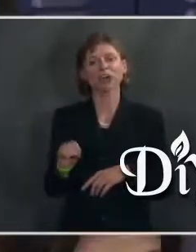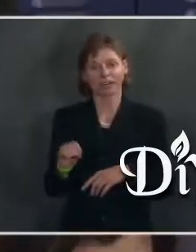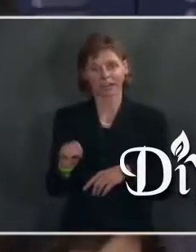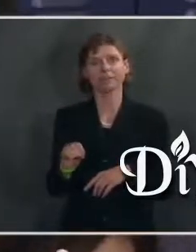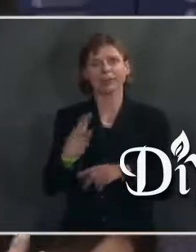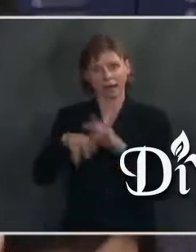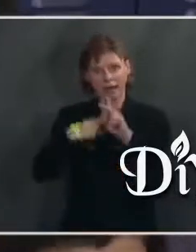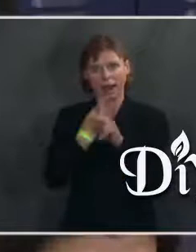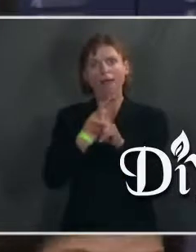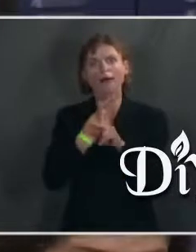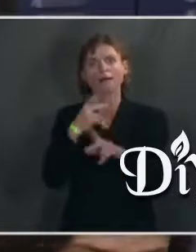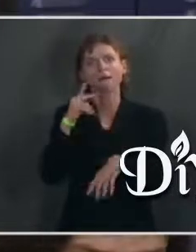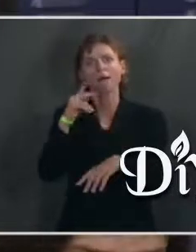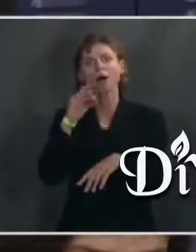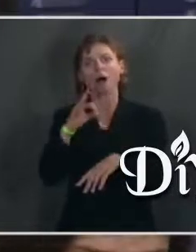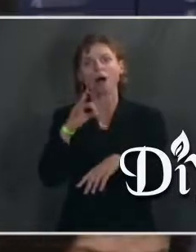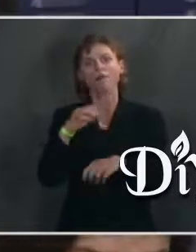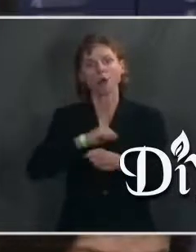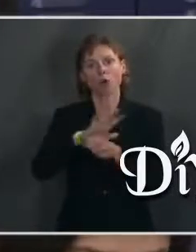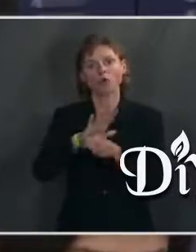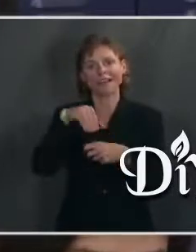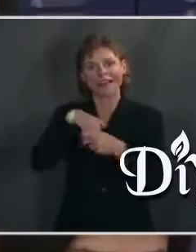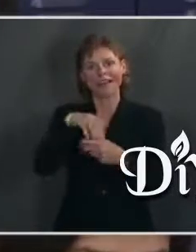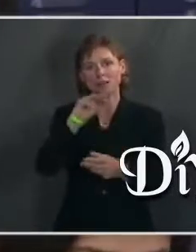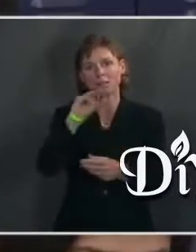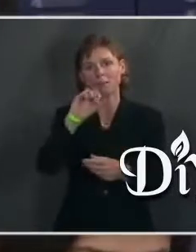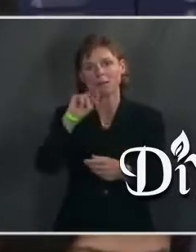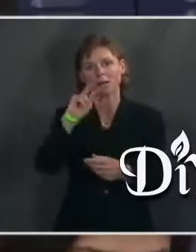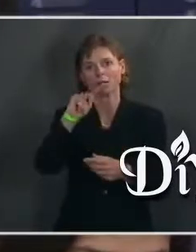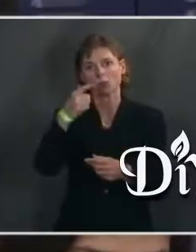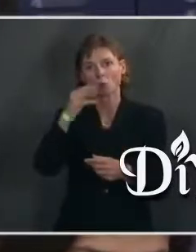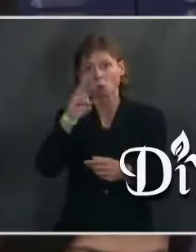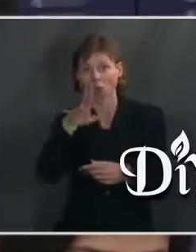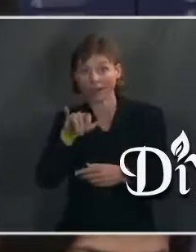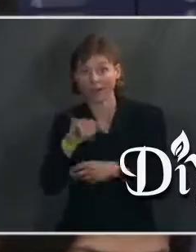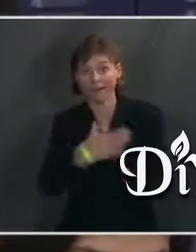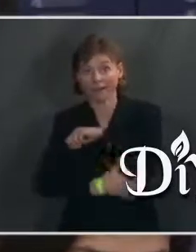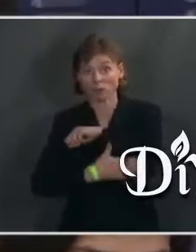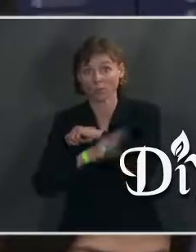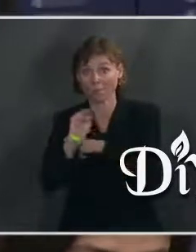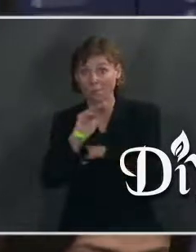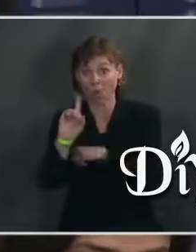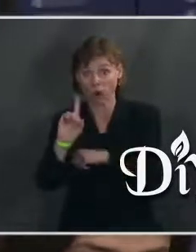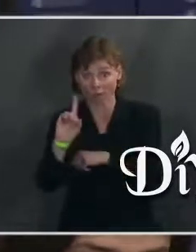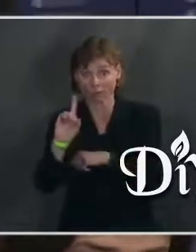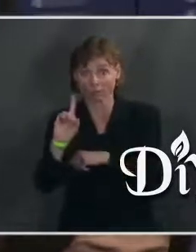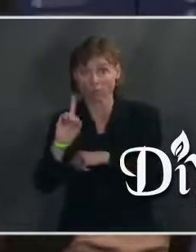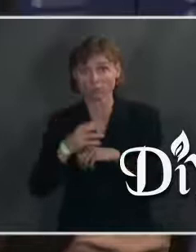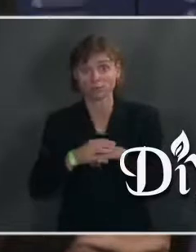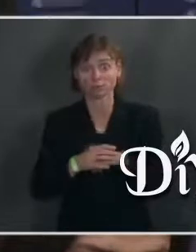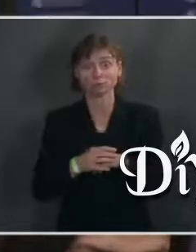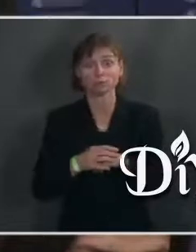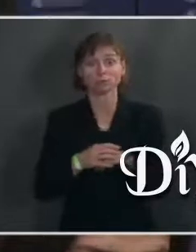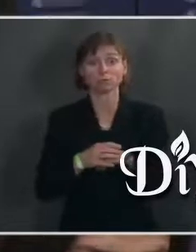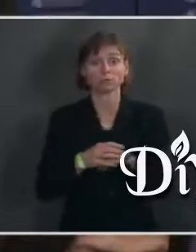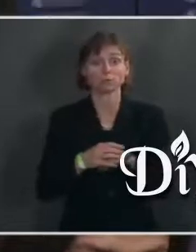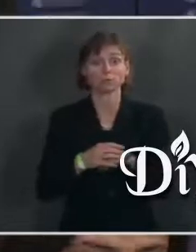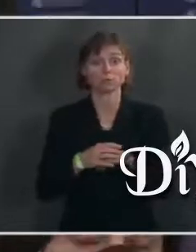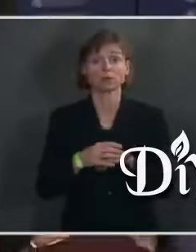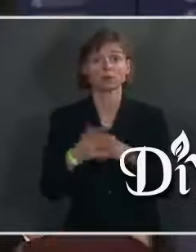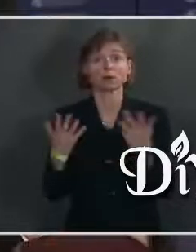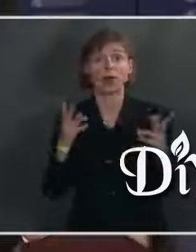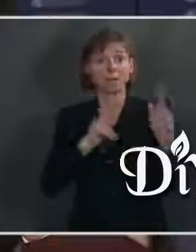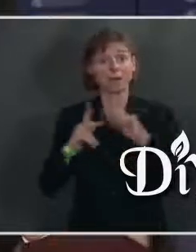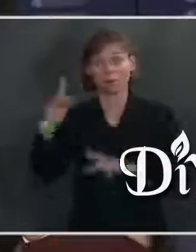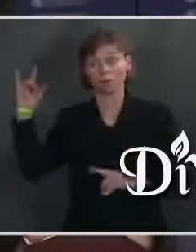Maryland. And people were coming back from abroad. I mean, is that an opportunity to,